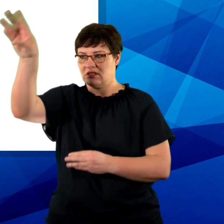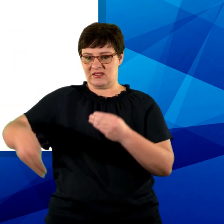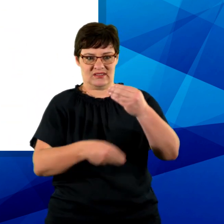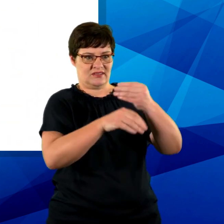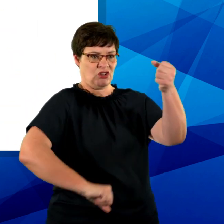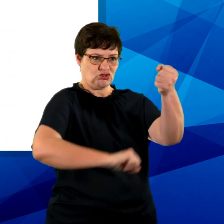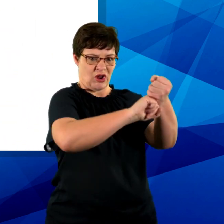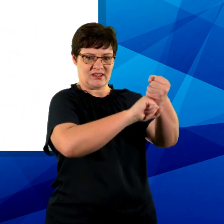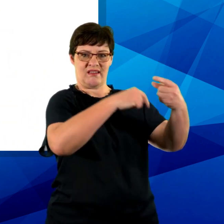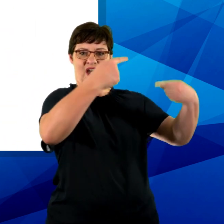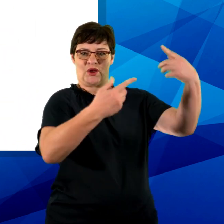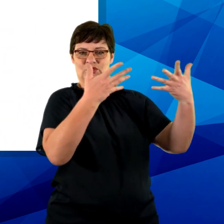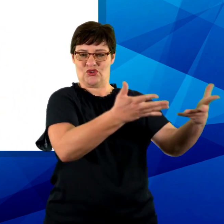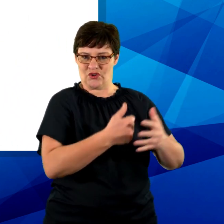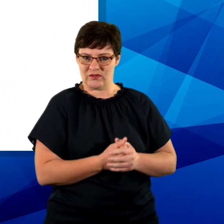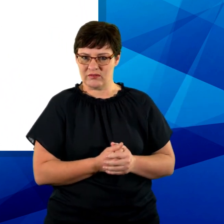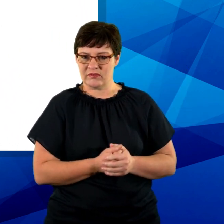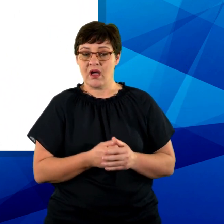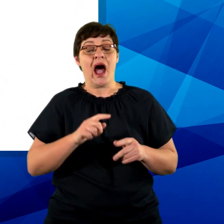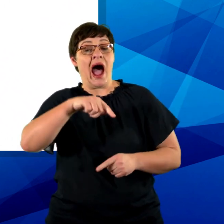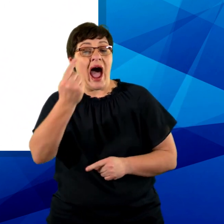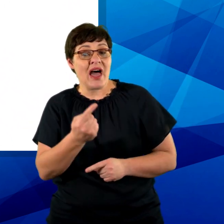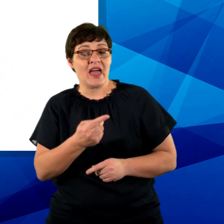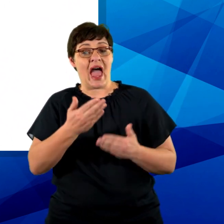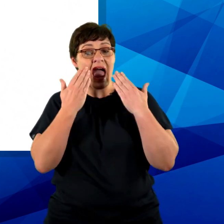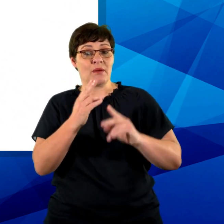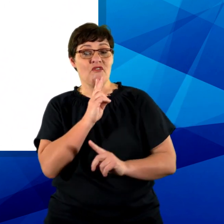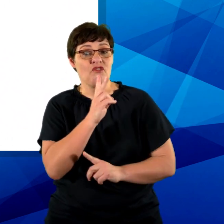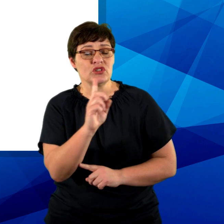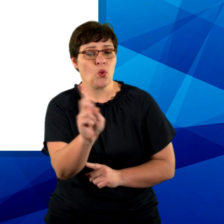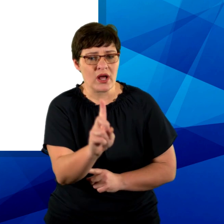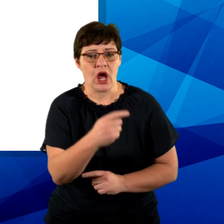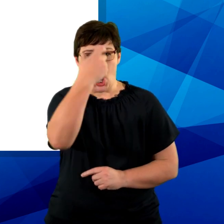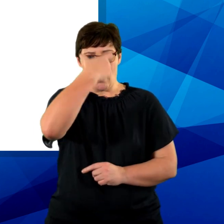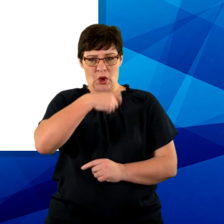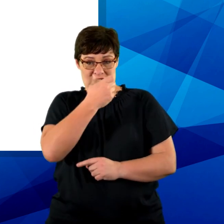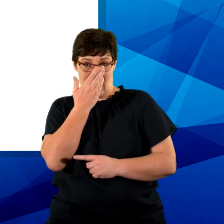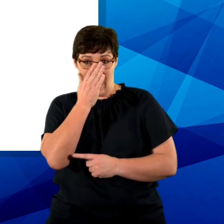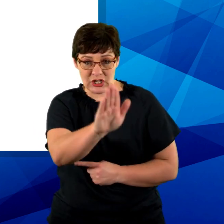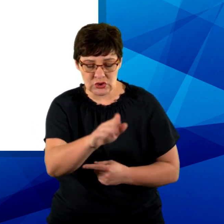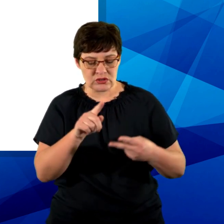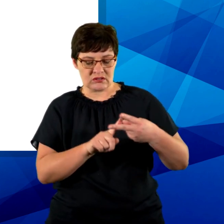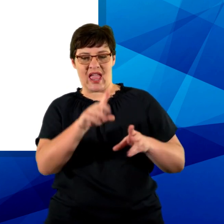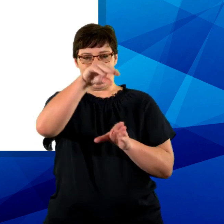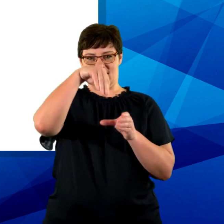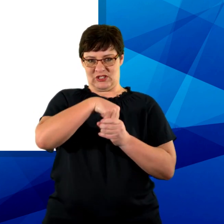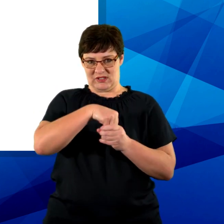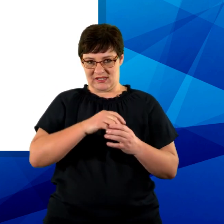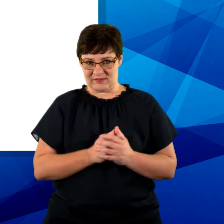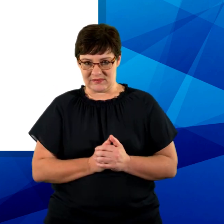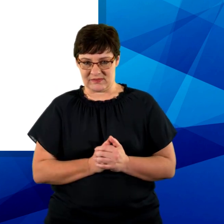argument. Other aspects of academic voice that are important to consider are personal stance and engagement.